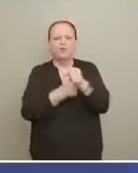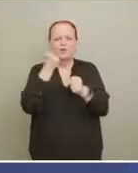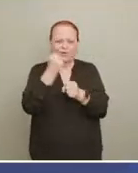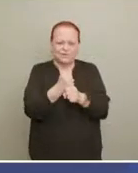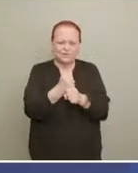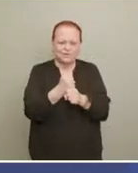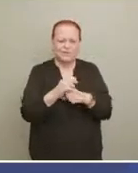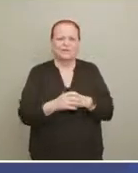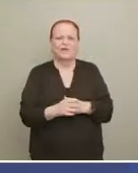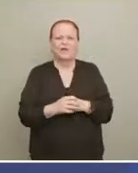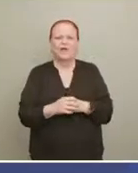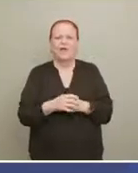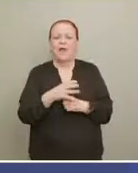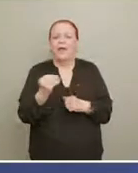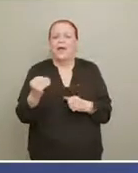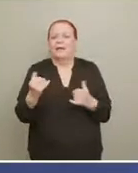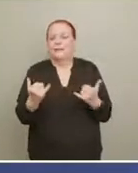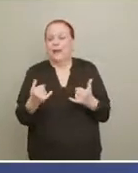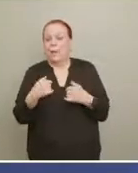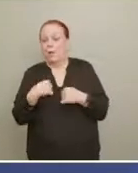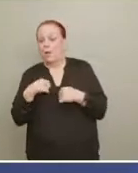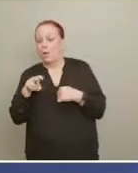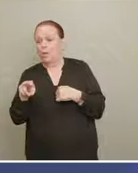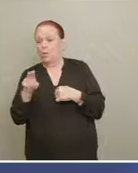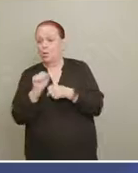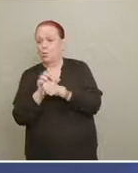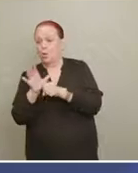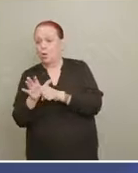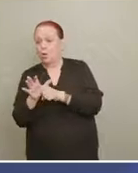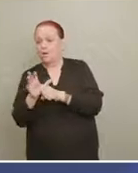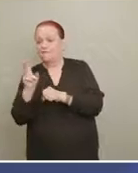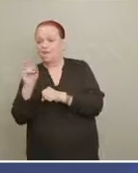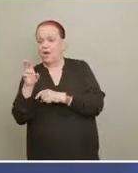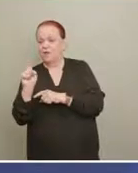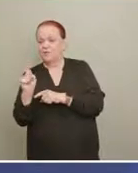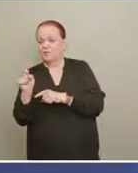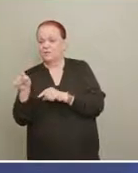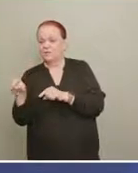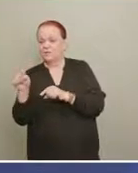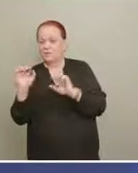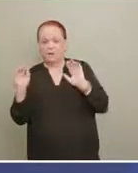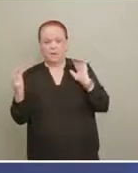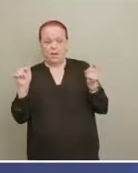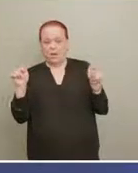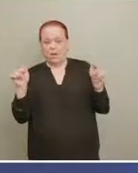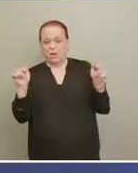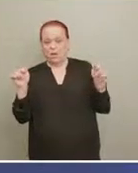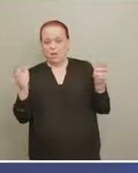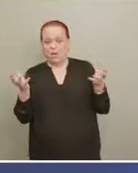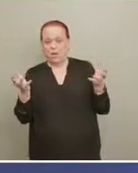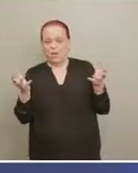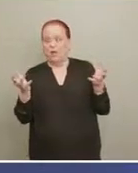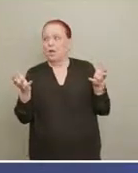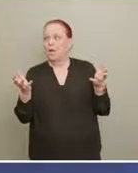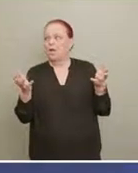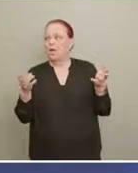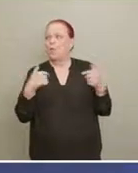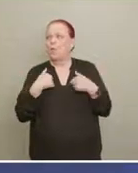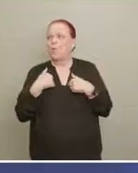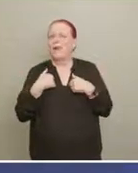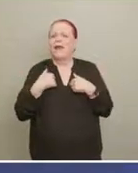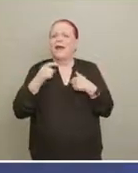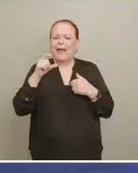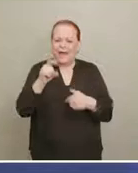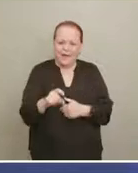know, how this coronavirus behaved to now, I think for those of us who are alive now, we're going to have to deal with